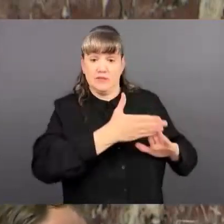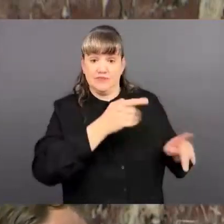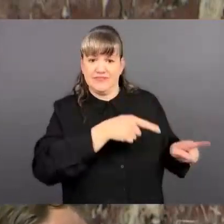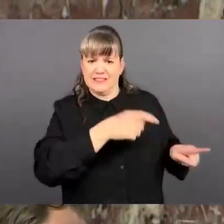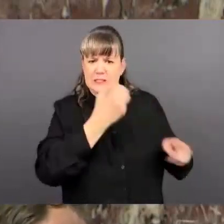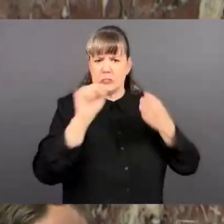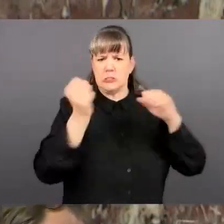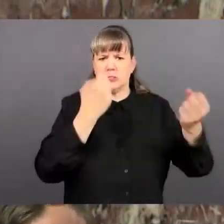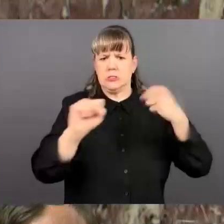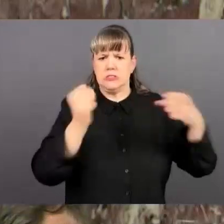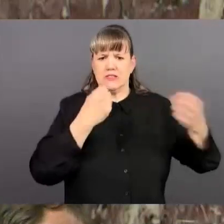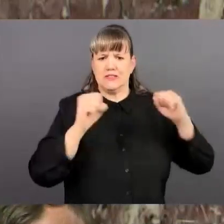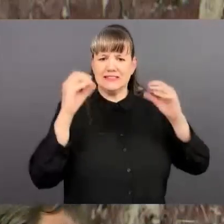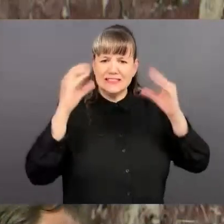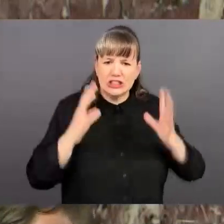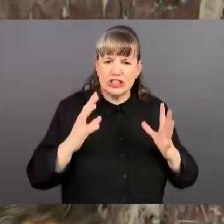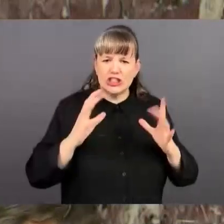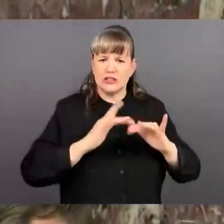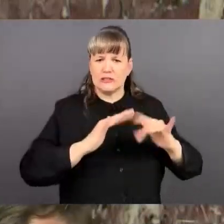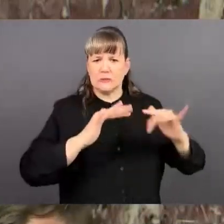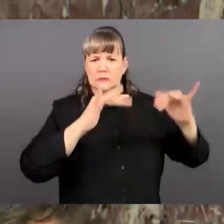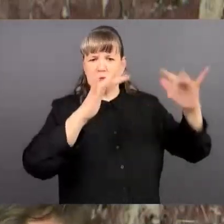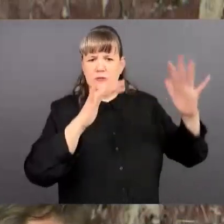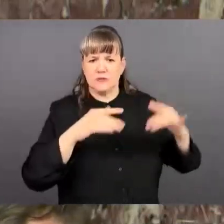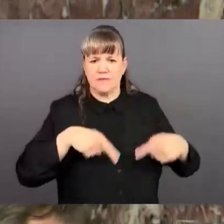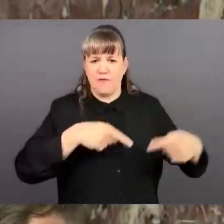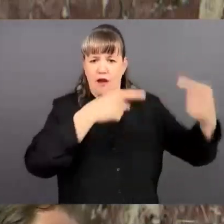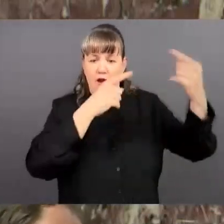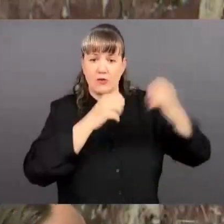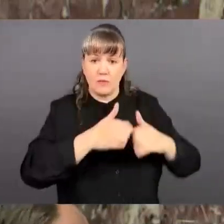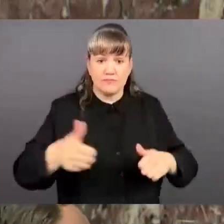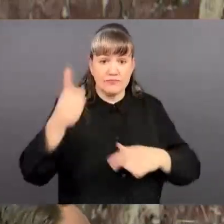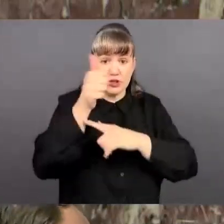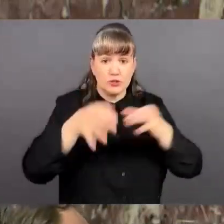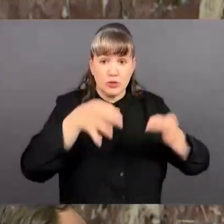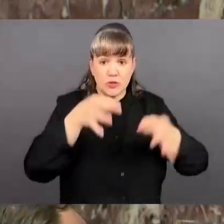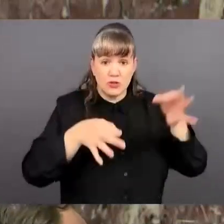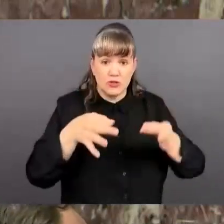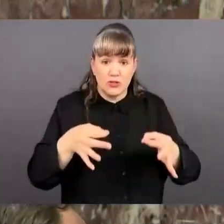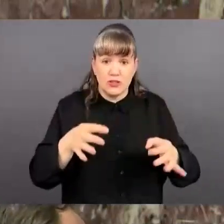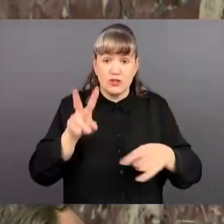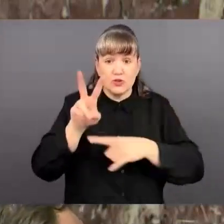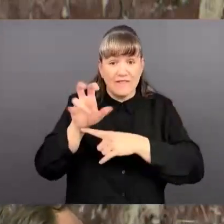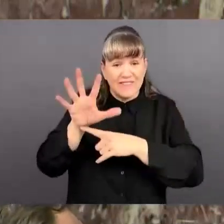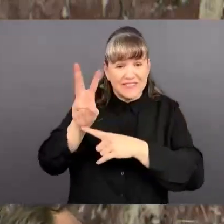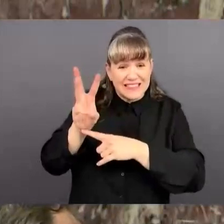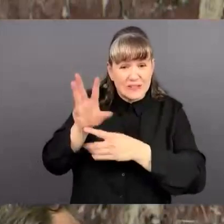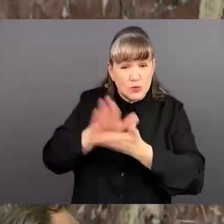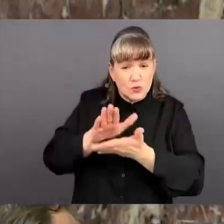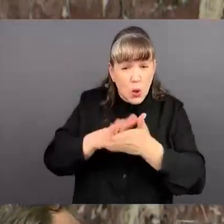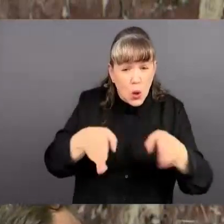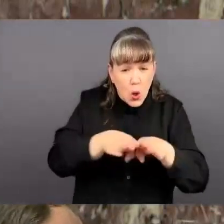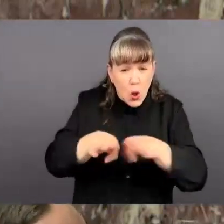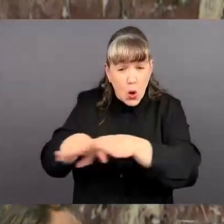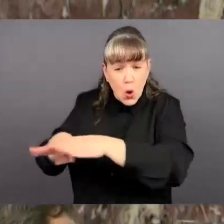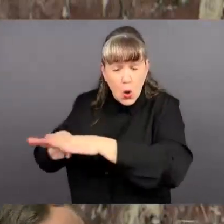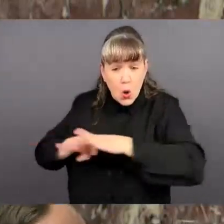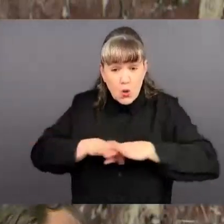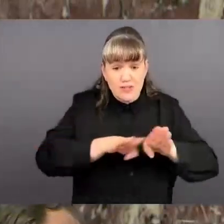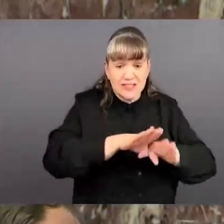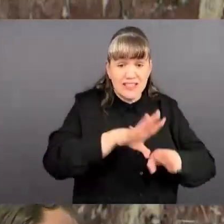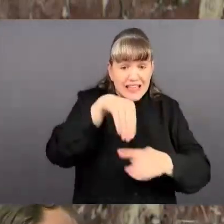closed 256 schools, including selling off 21 properties in